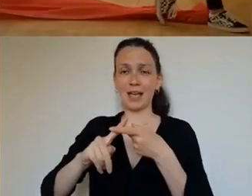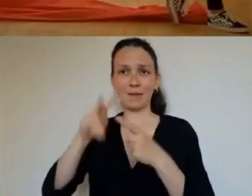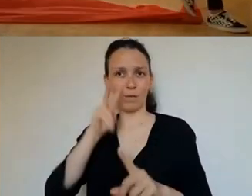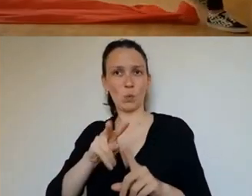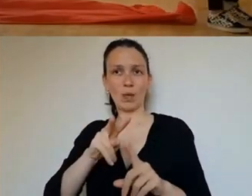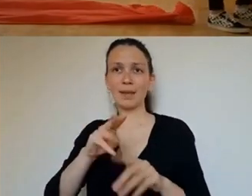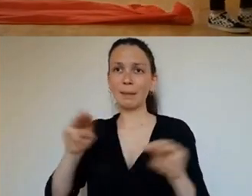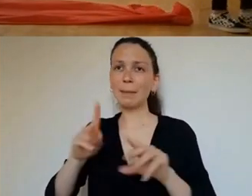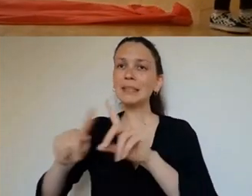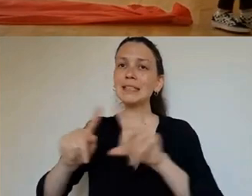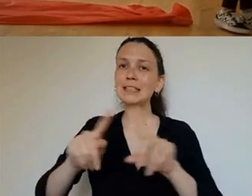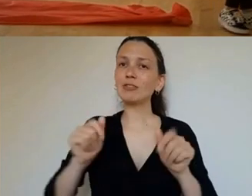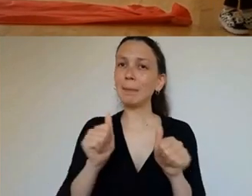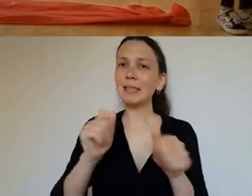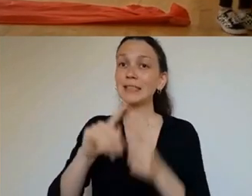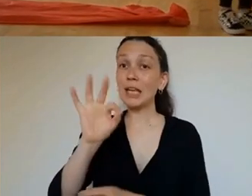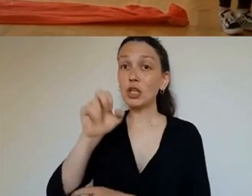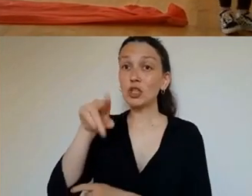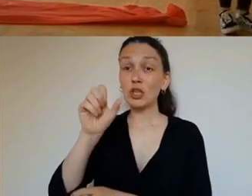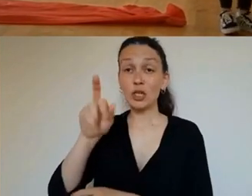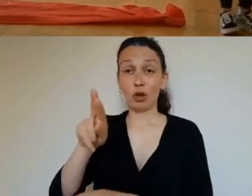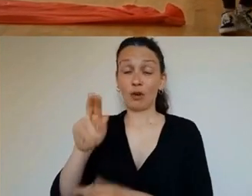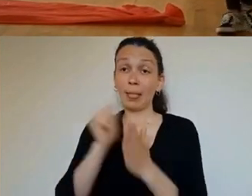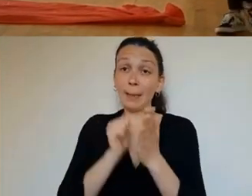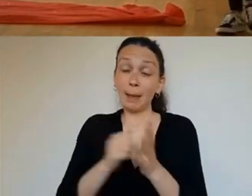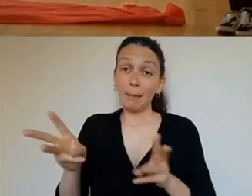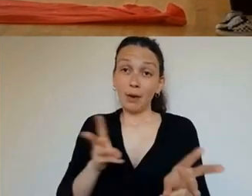sustain the many practical and theoretical unfoldings of the project.